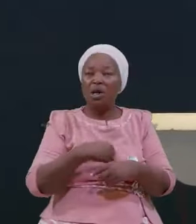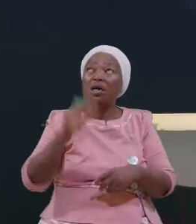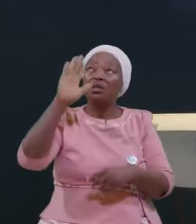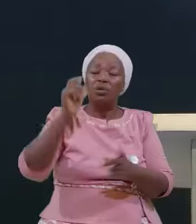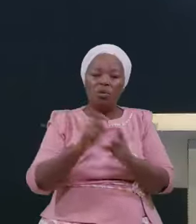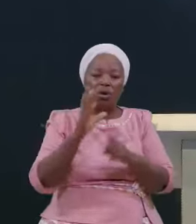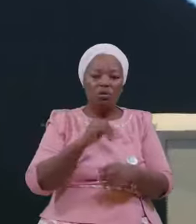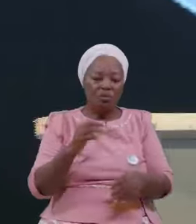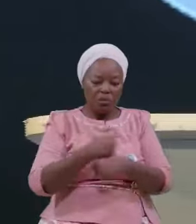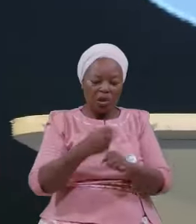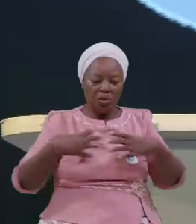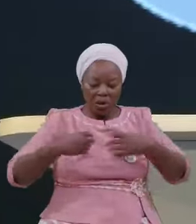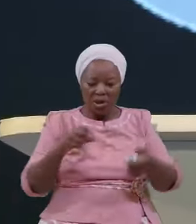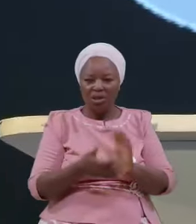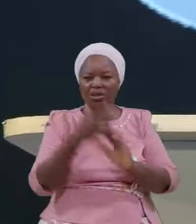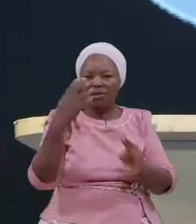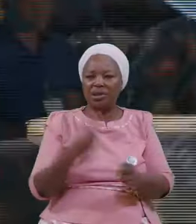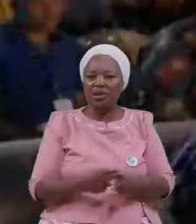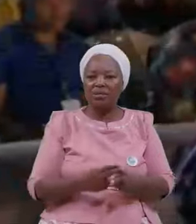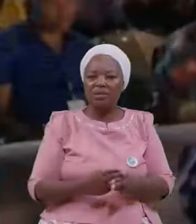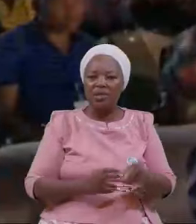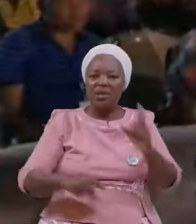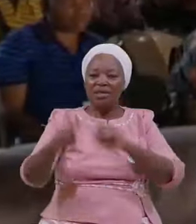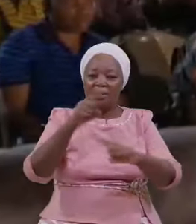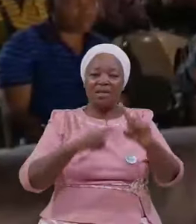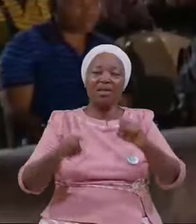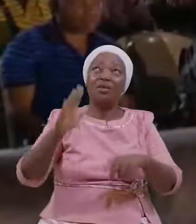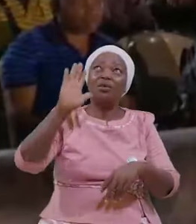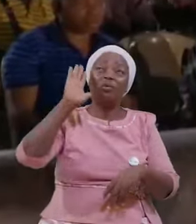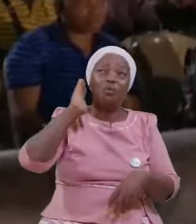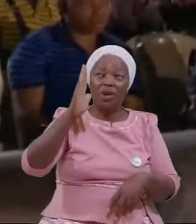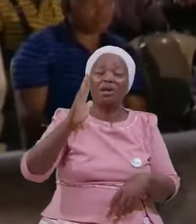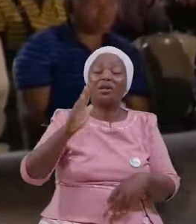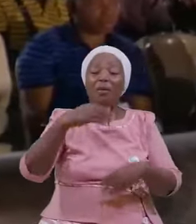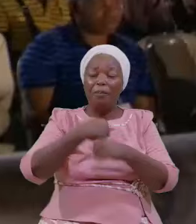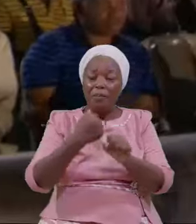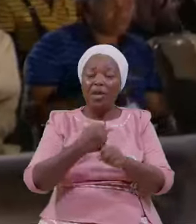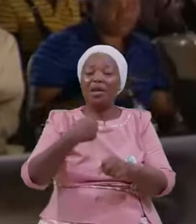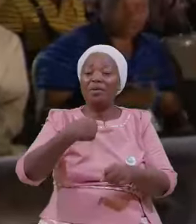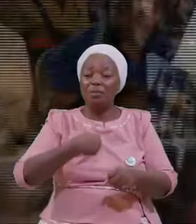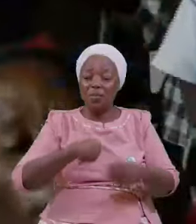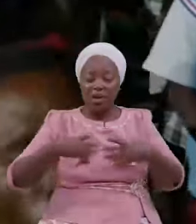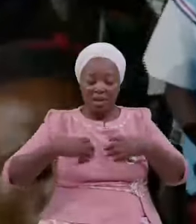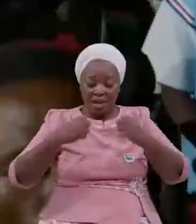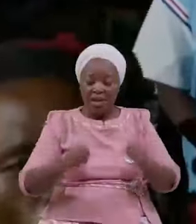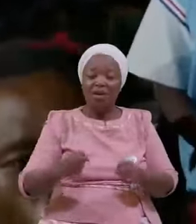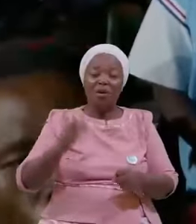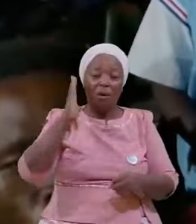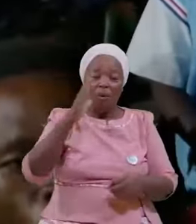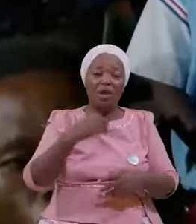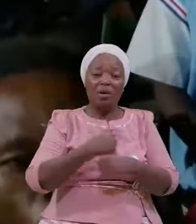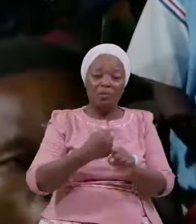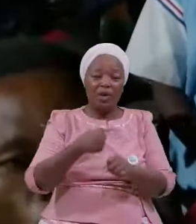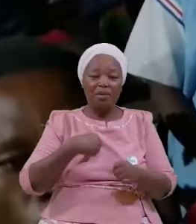whole. Will make me whole. Will make me whole. Look at number 3